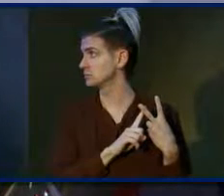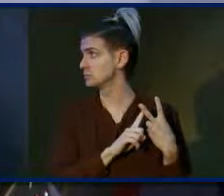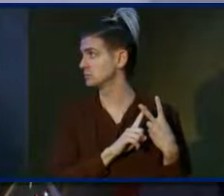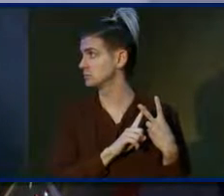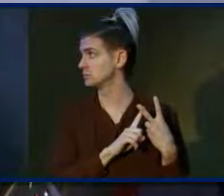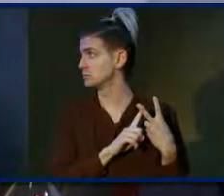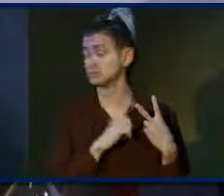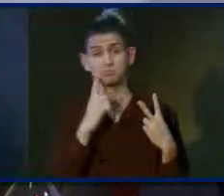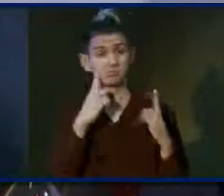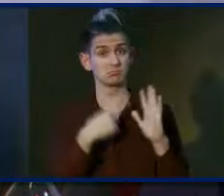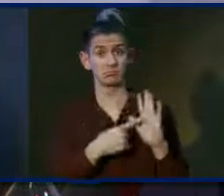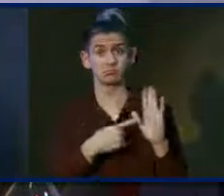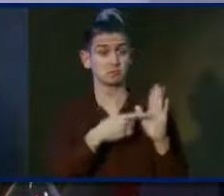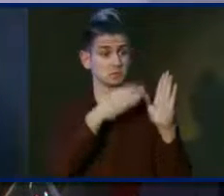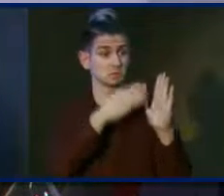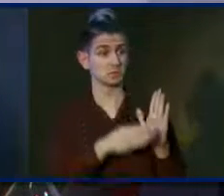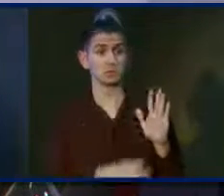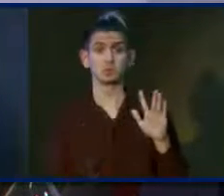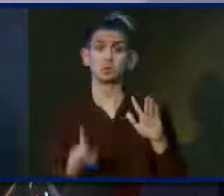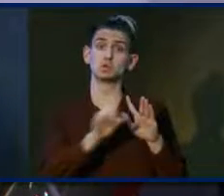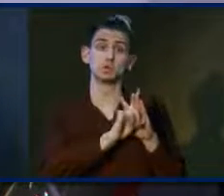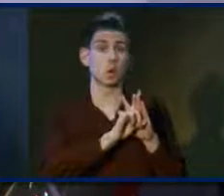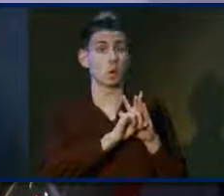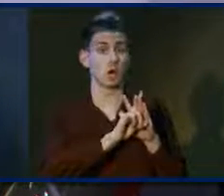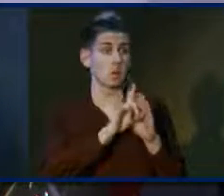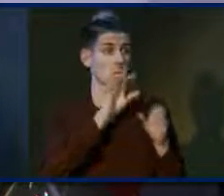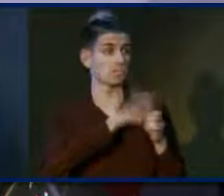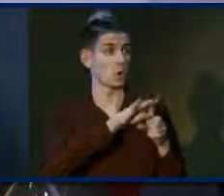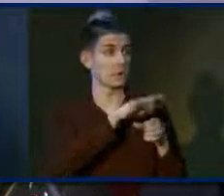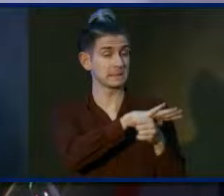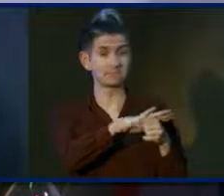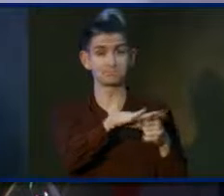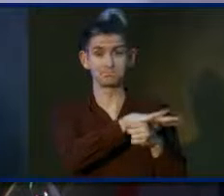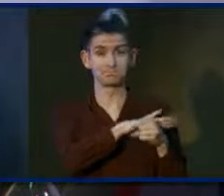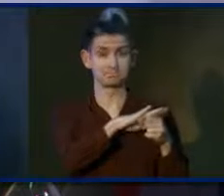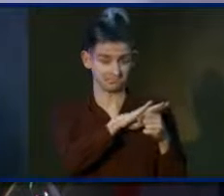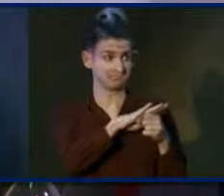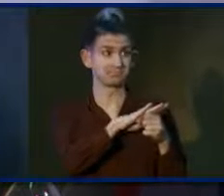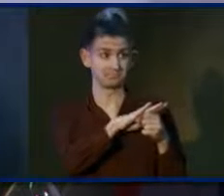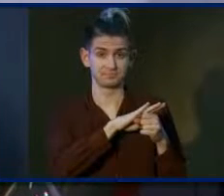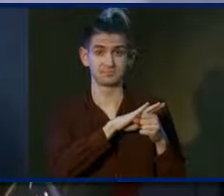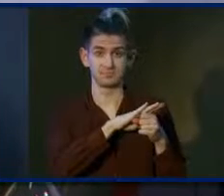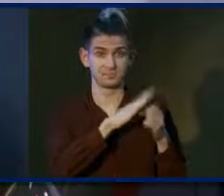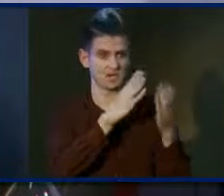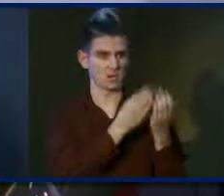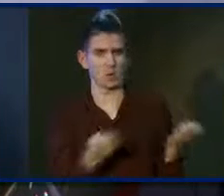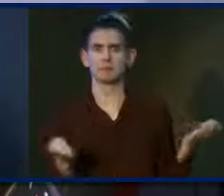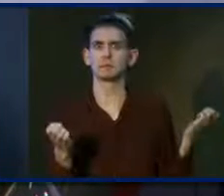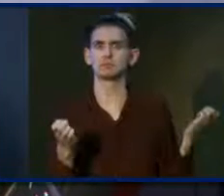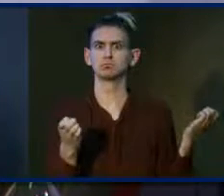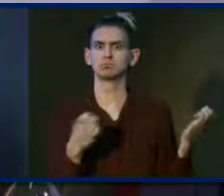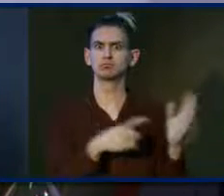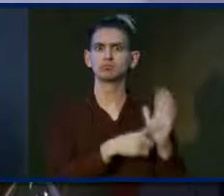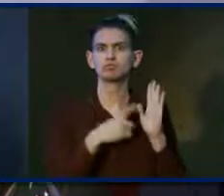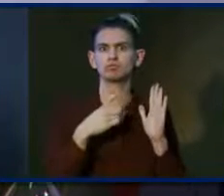polls. There may be equipment to allow people to vote